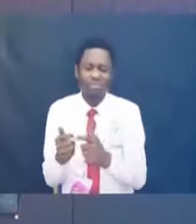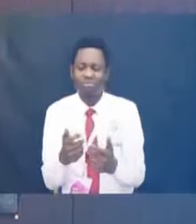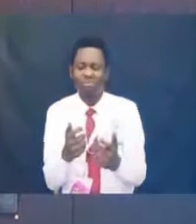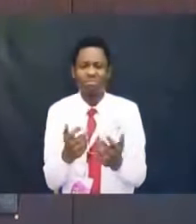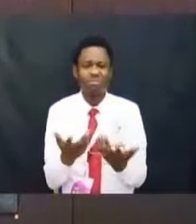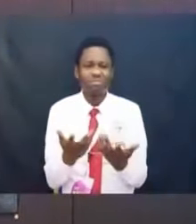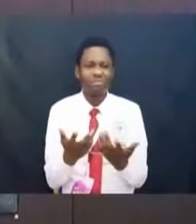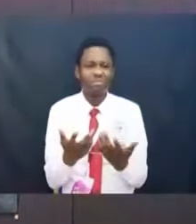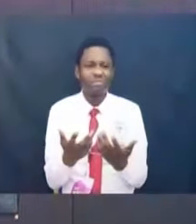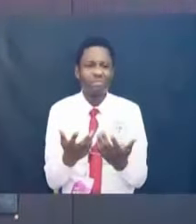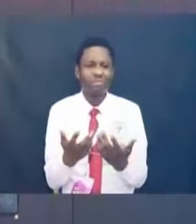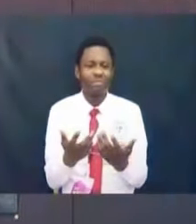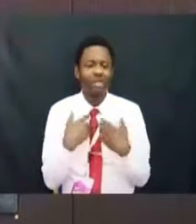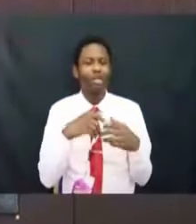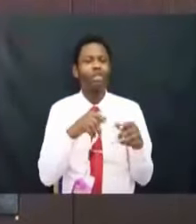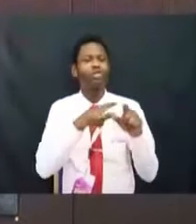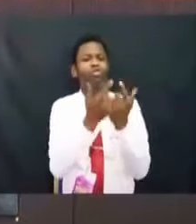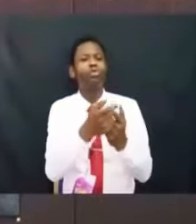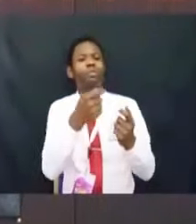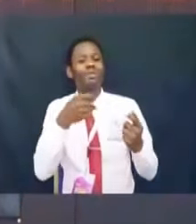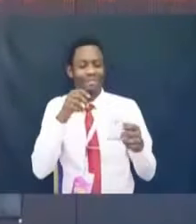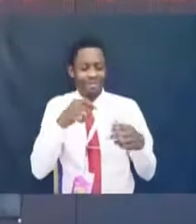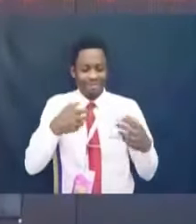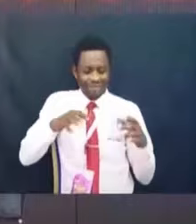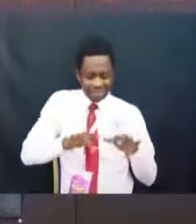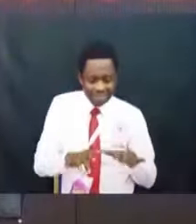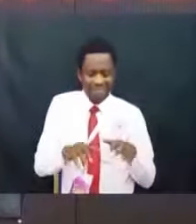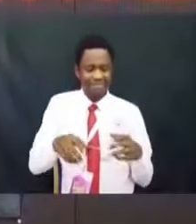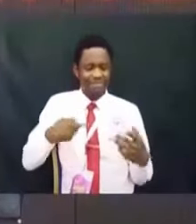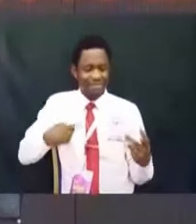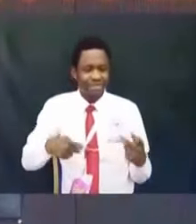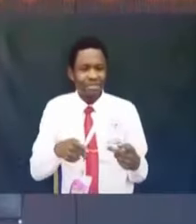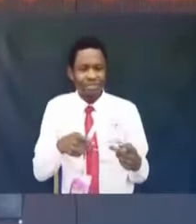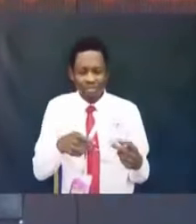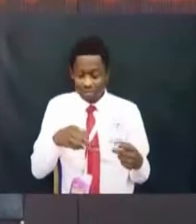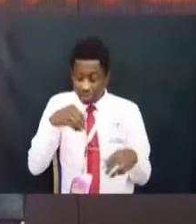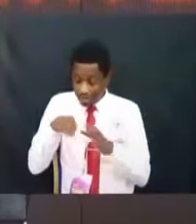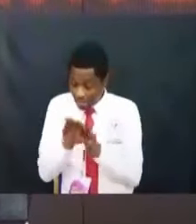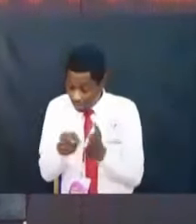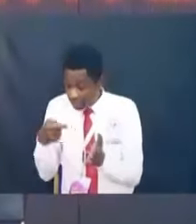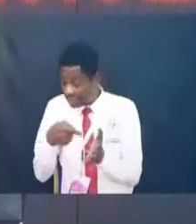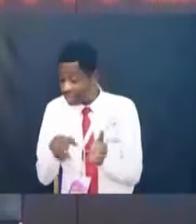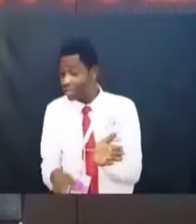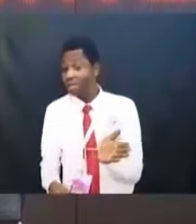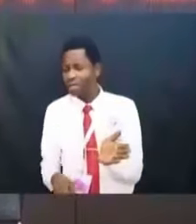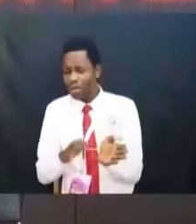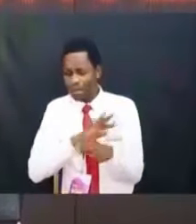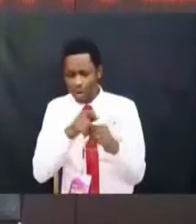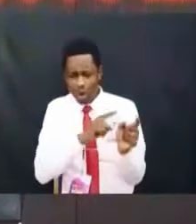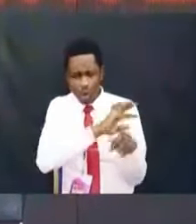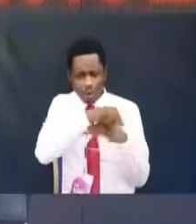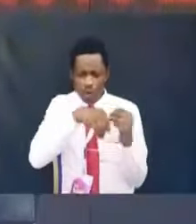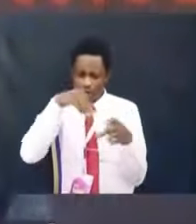What about these young men who are playing the instruments? Where is their place in Scripture? But they all come on board.